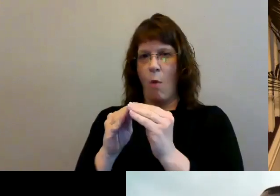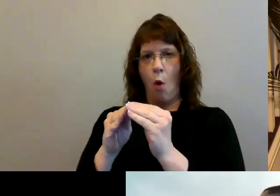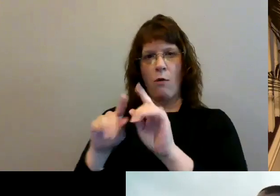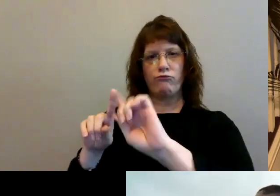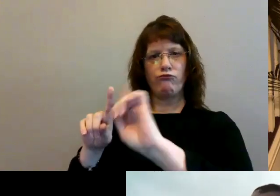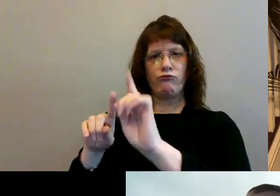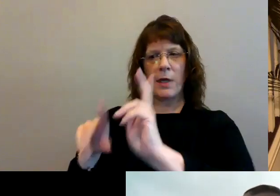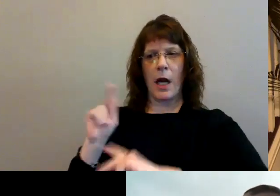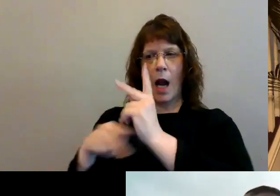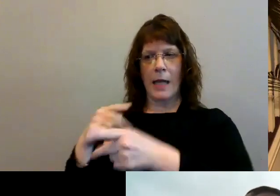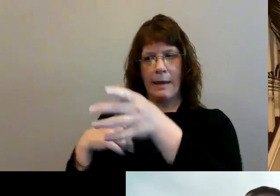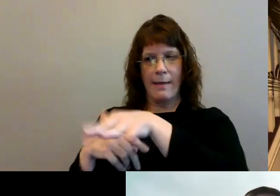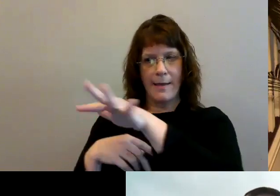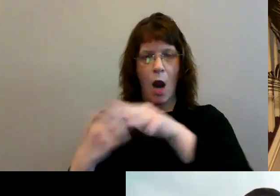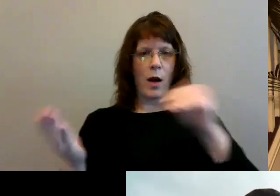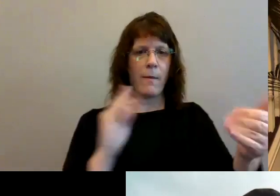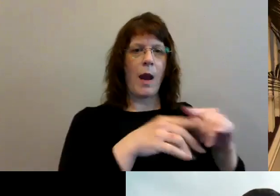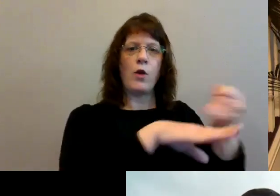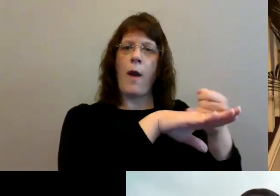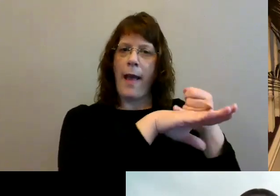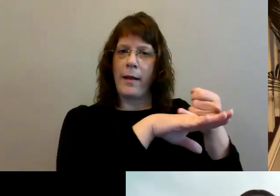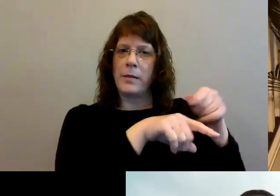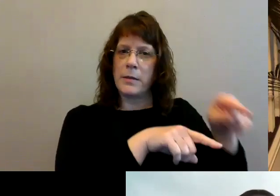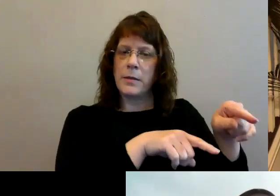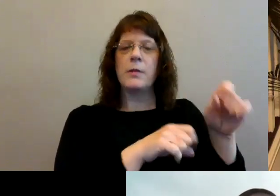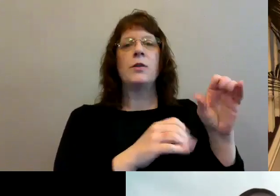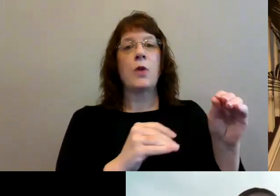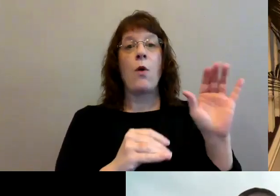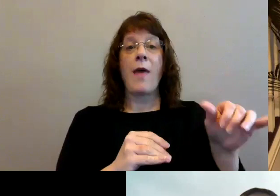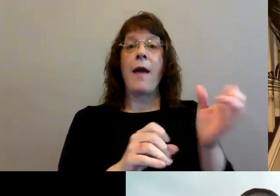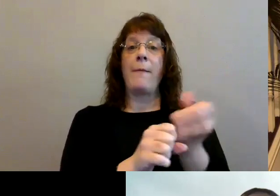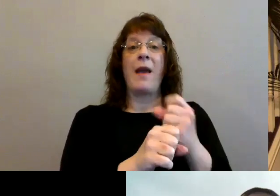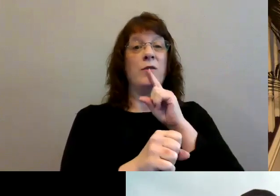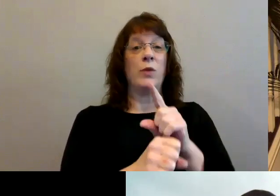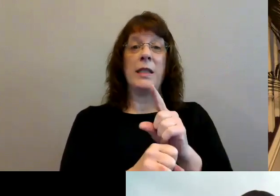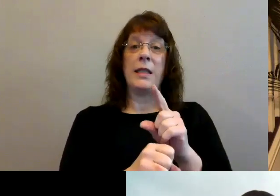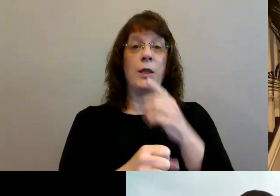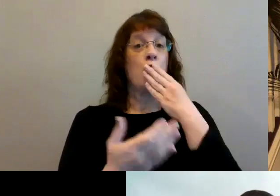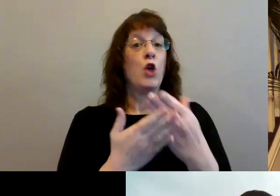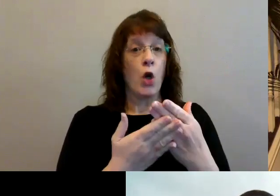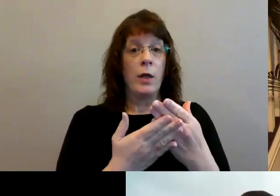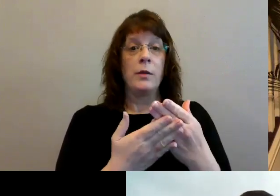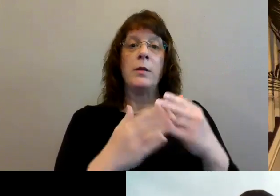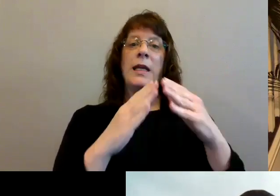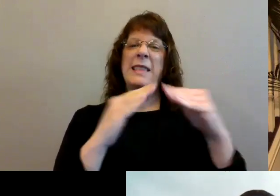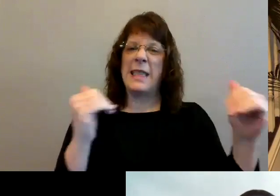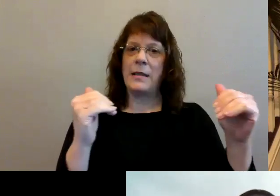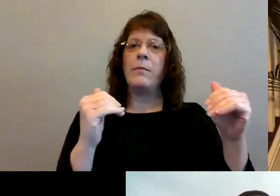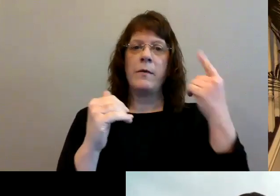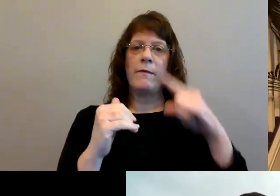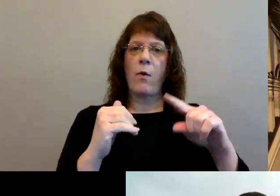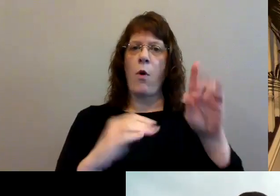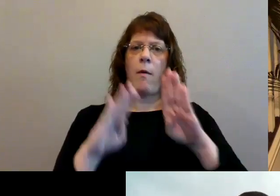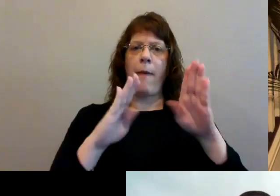island systems. And so that makes for a very good system for biologists, because everything